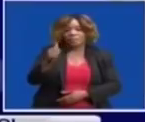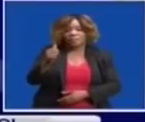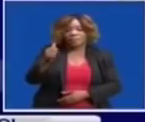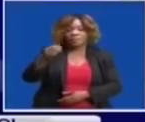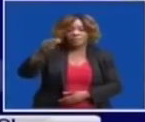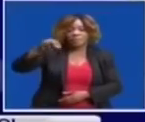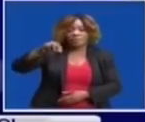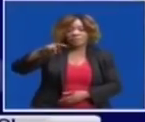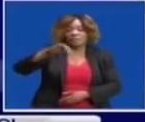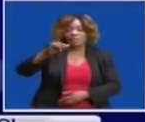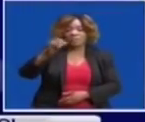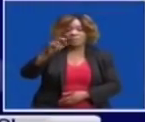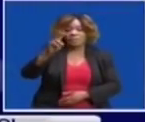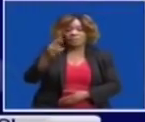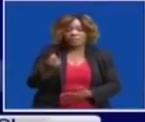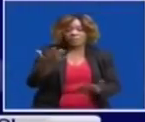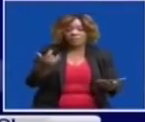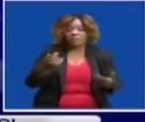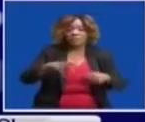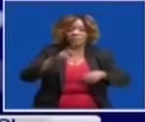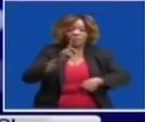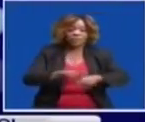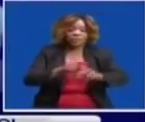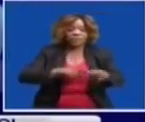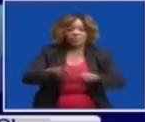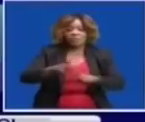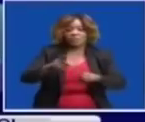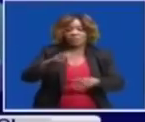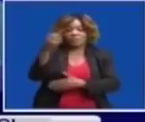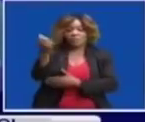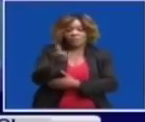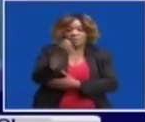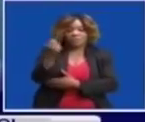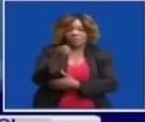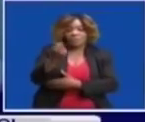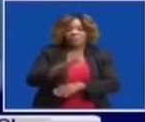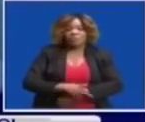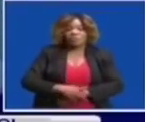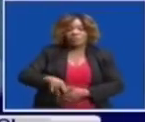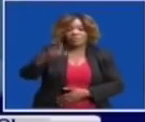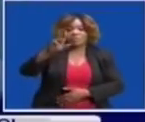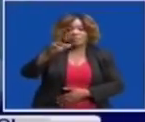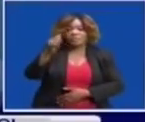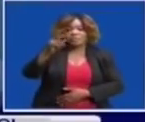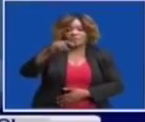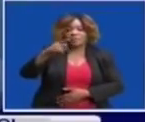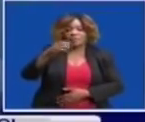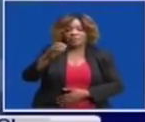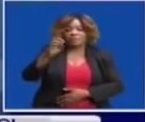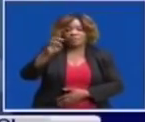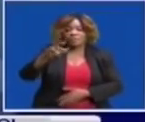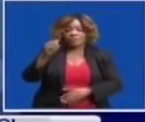Shield match played on Saturday. In Stream B, Ndola outfit Forest Rangers beat Green Eagles